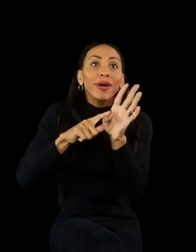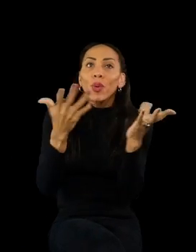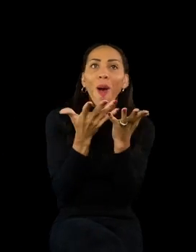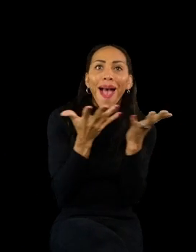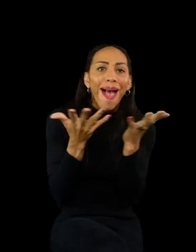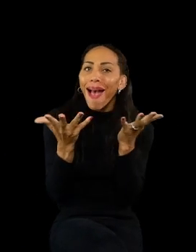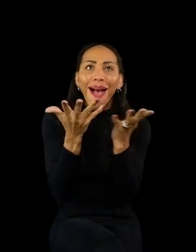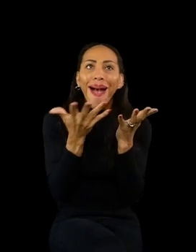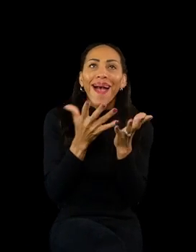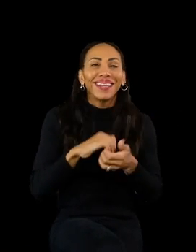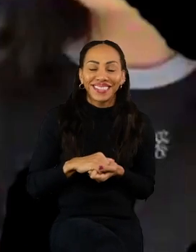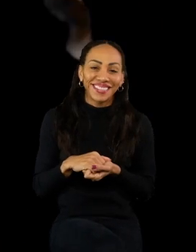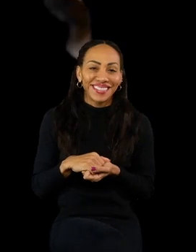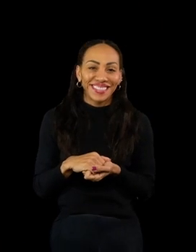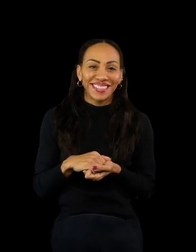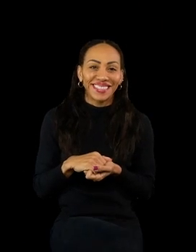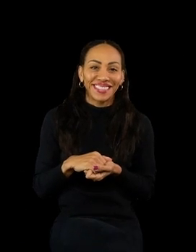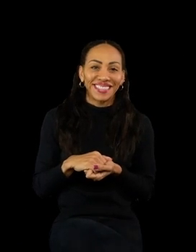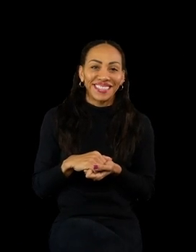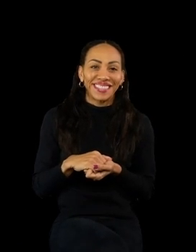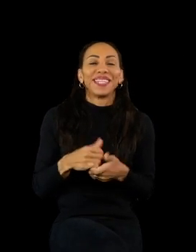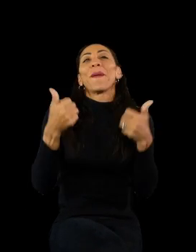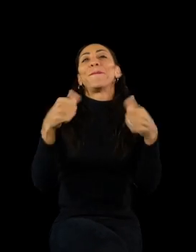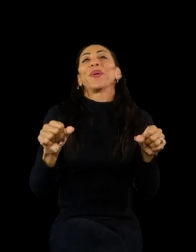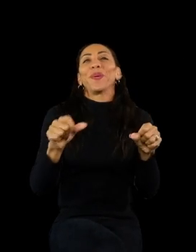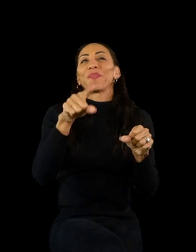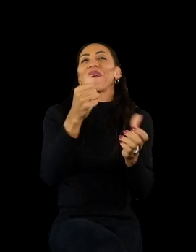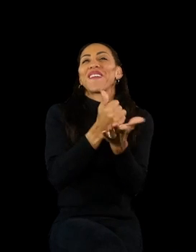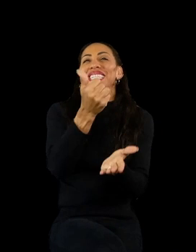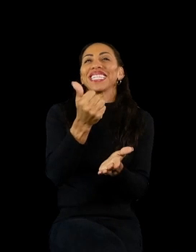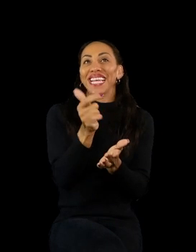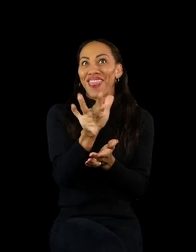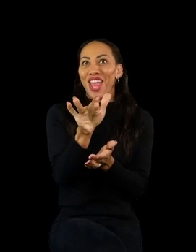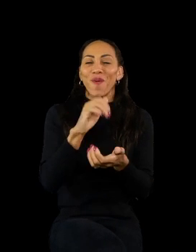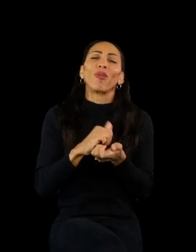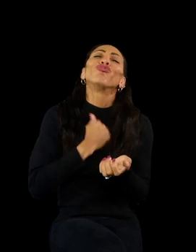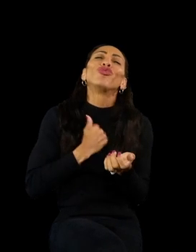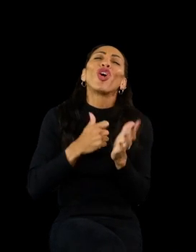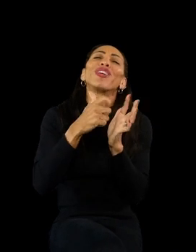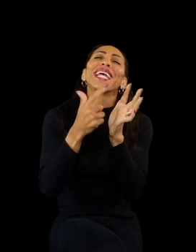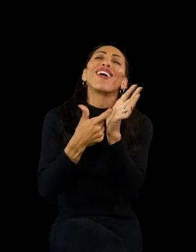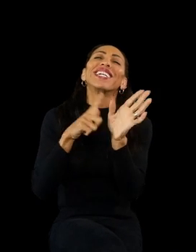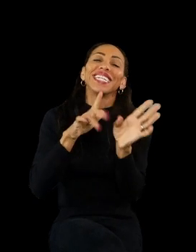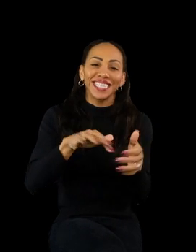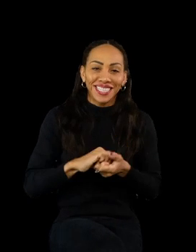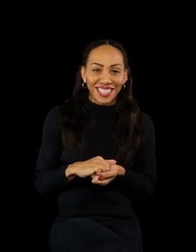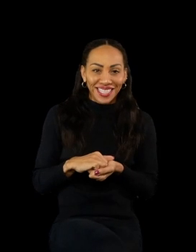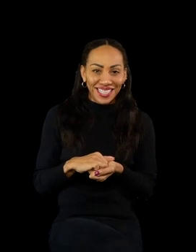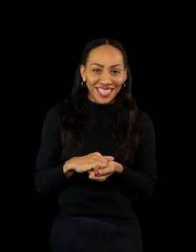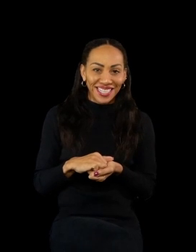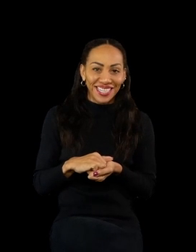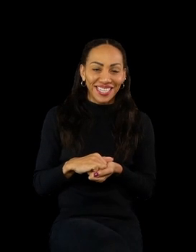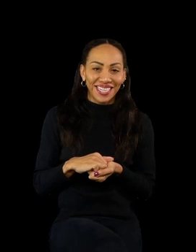where are you? Where is Kerry? Let me have a look on my list. Kerry, fantastic, there we are. Sorry, Kerry.